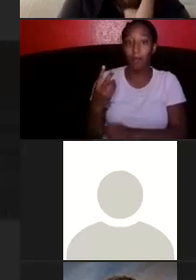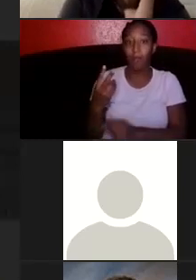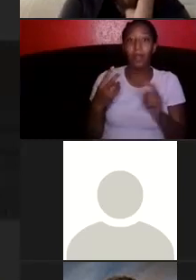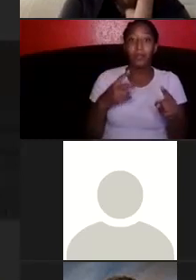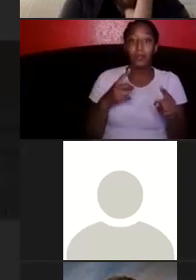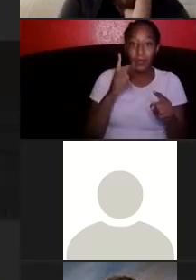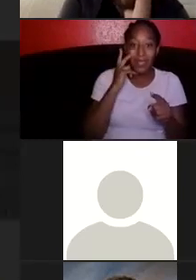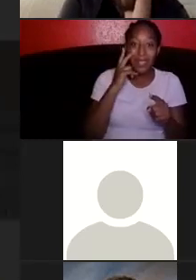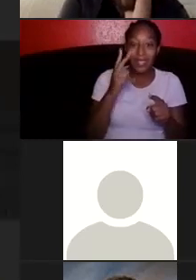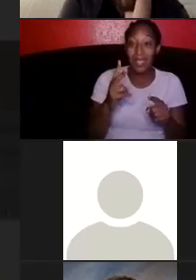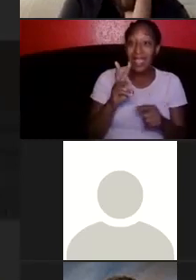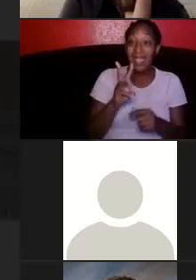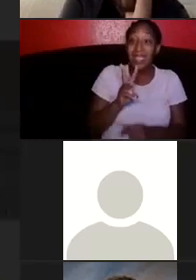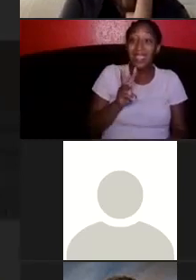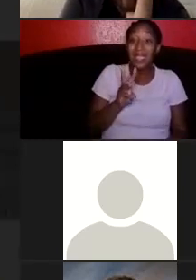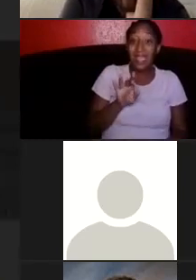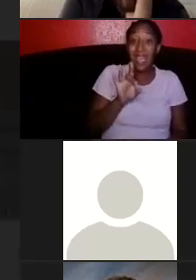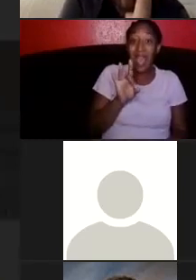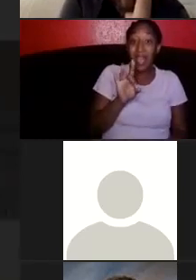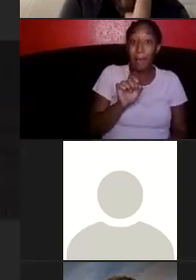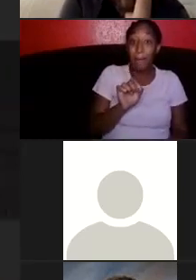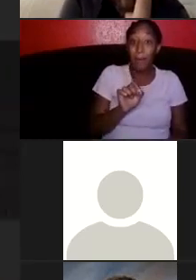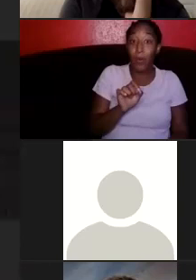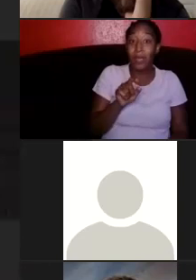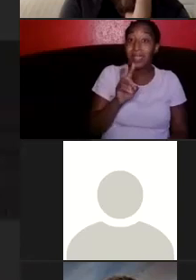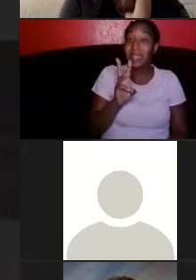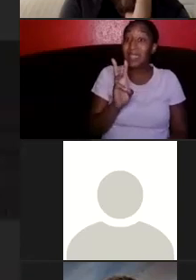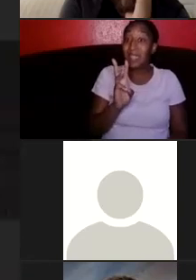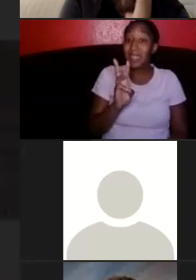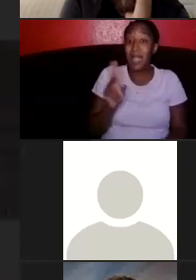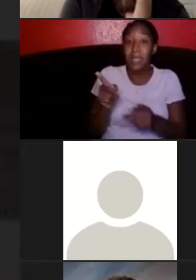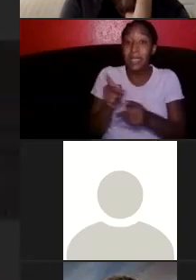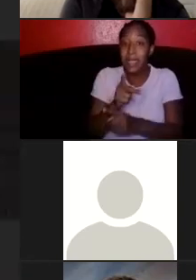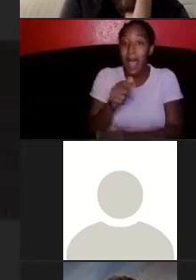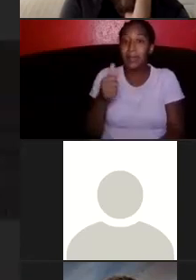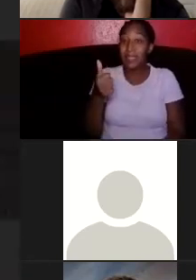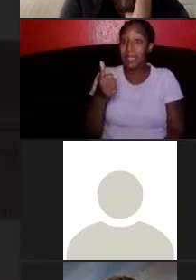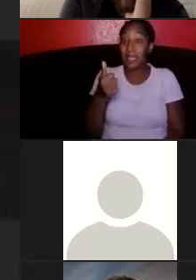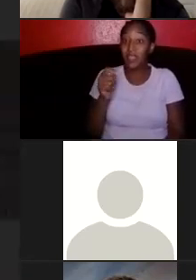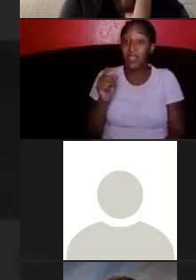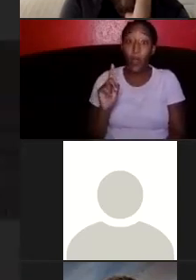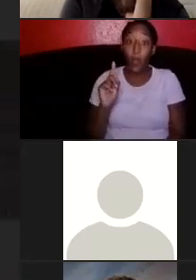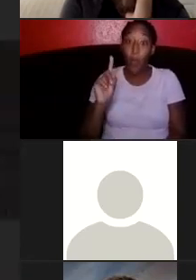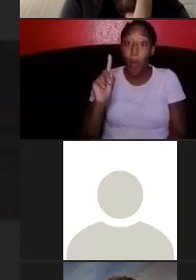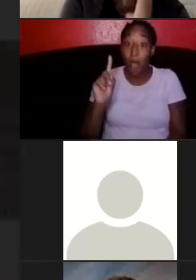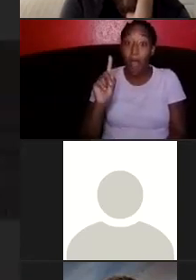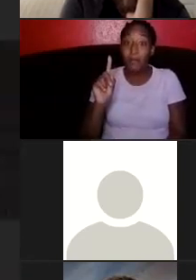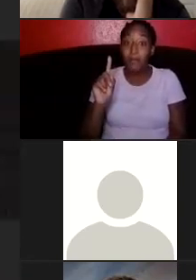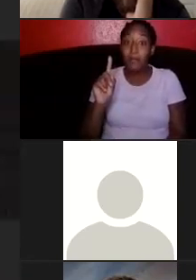So 68.6 times 10 to the 1, or 10, gives me 686